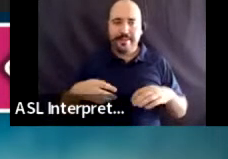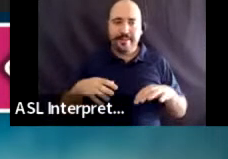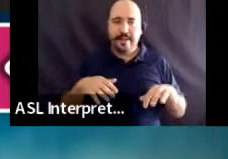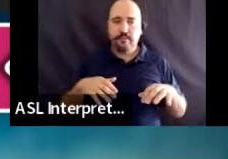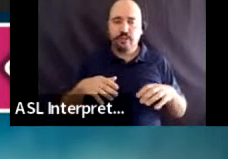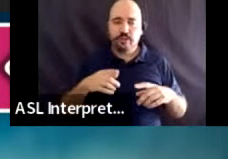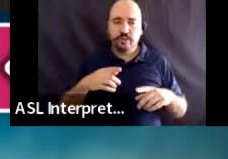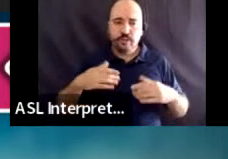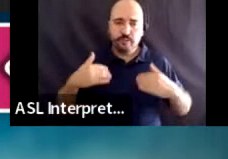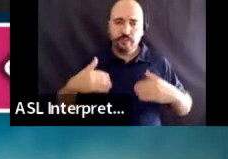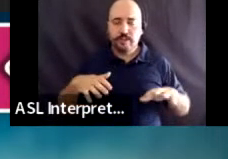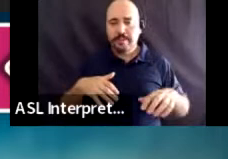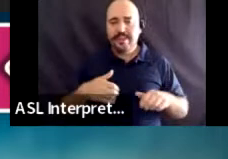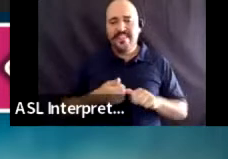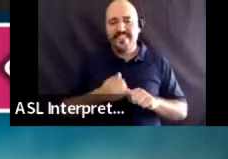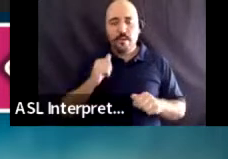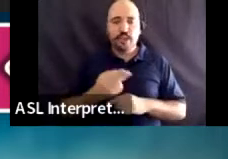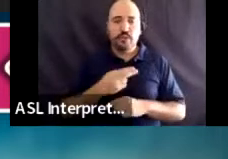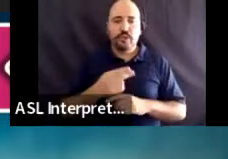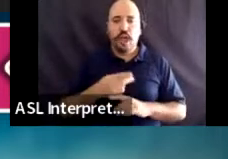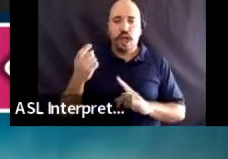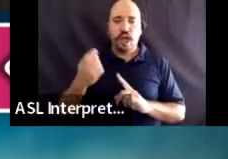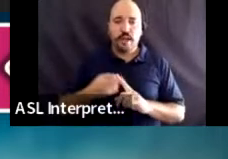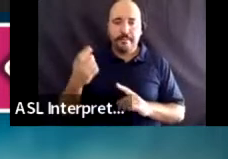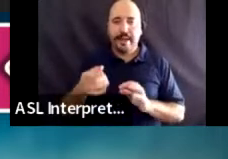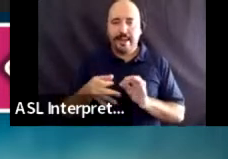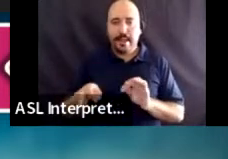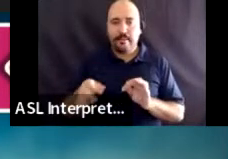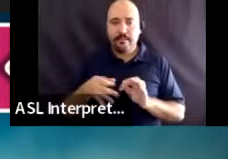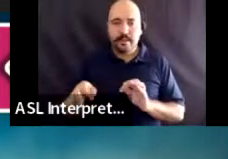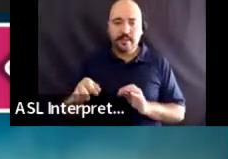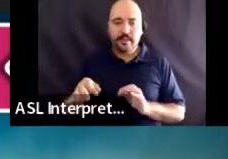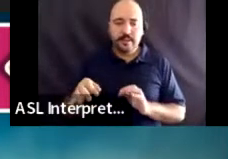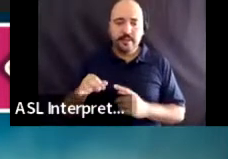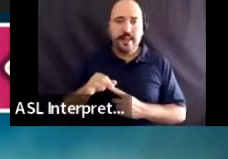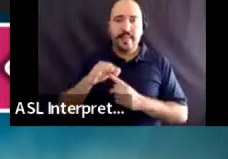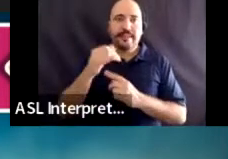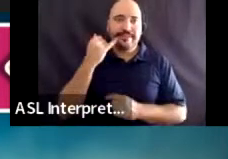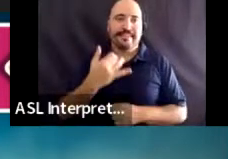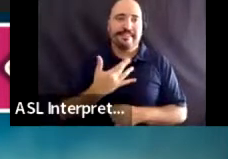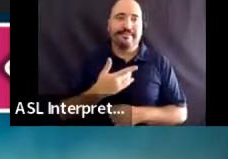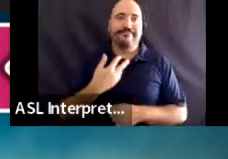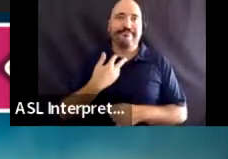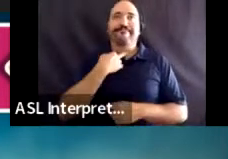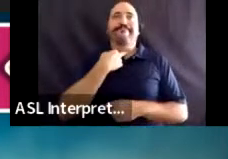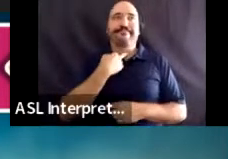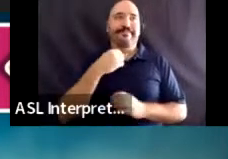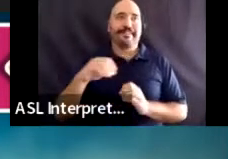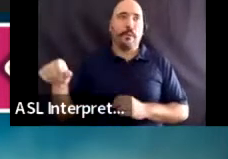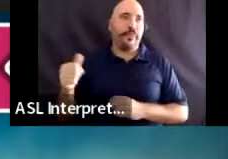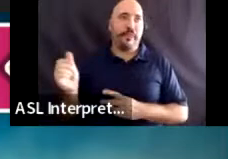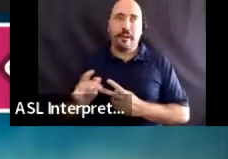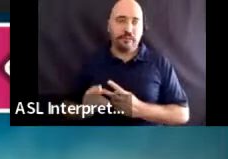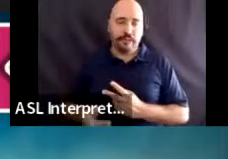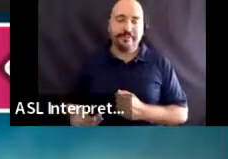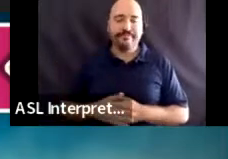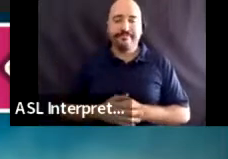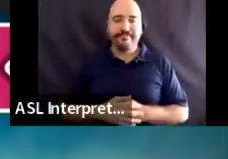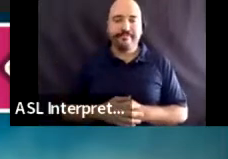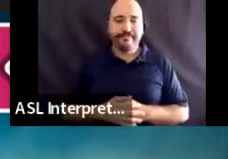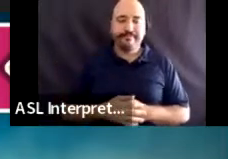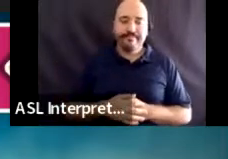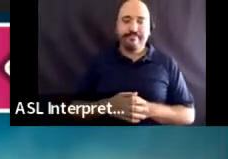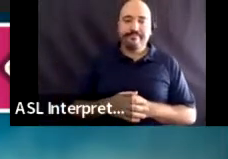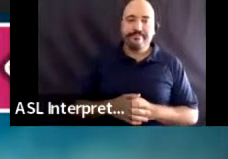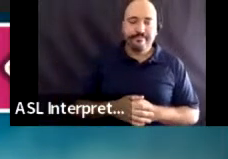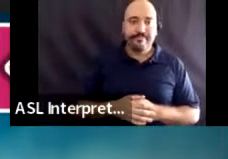possible and avoid using automated captions unless in a pinch. Finally, today we are